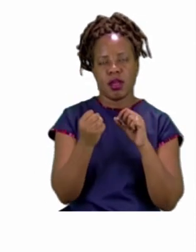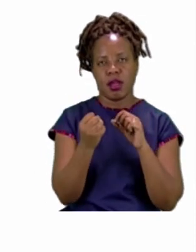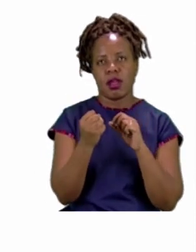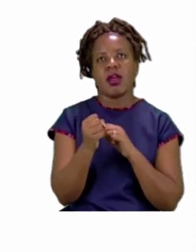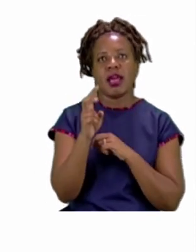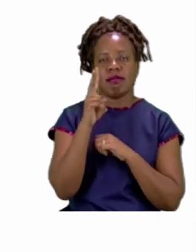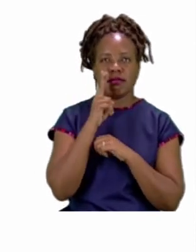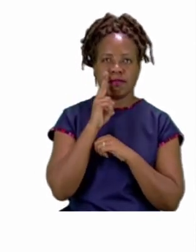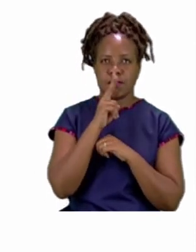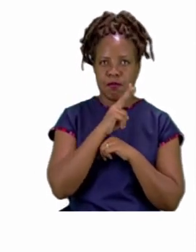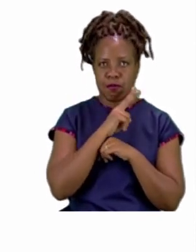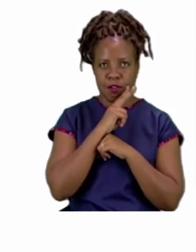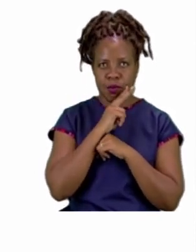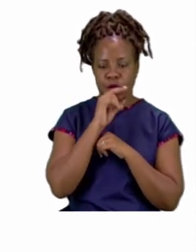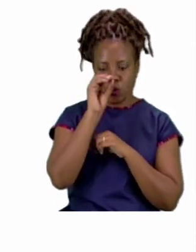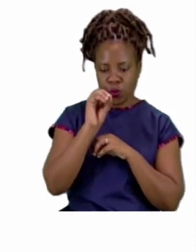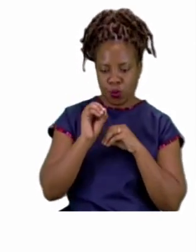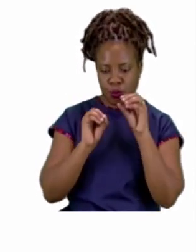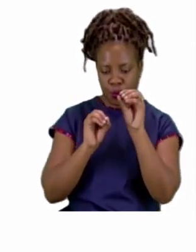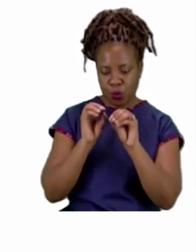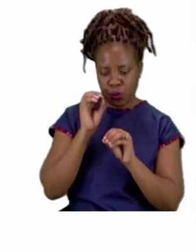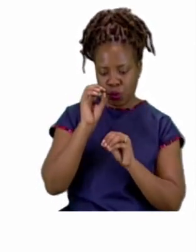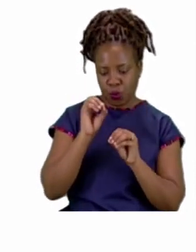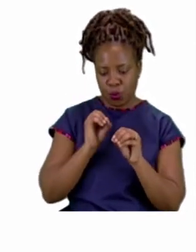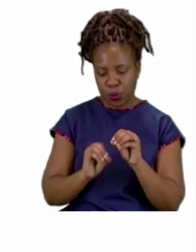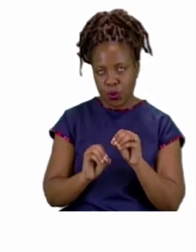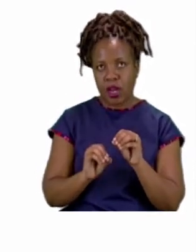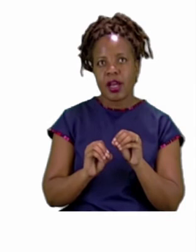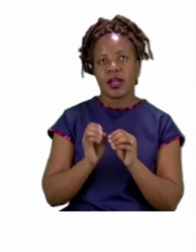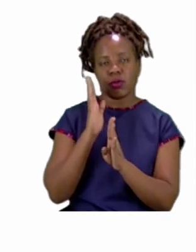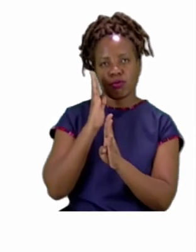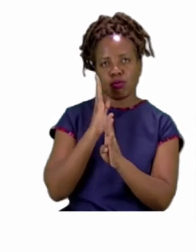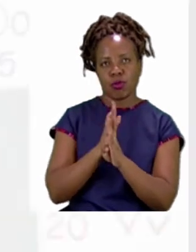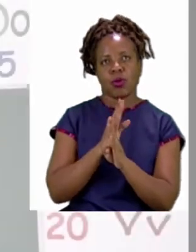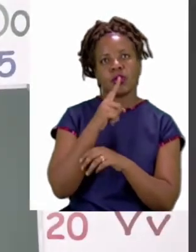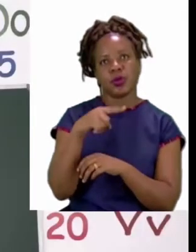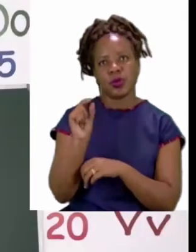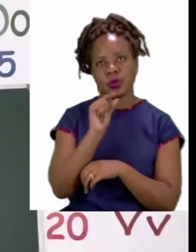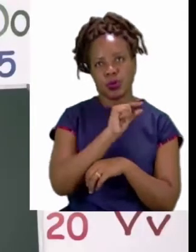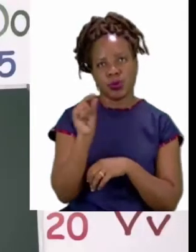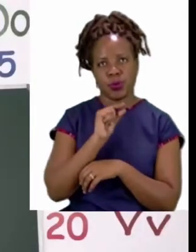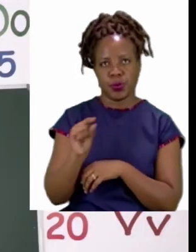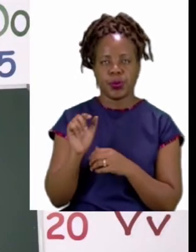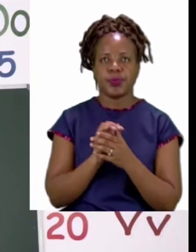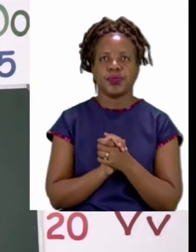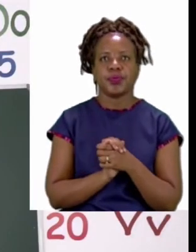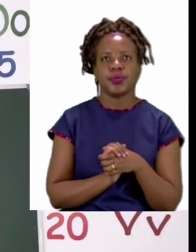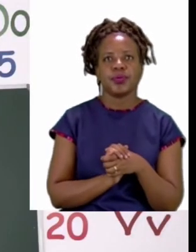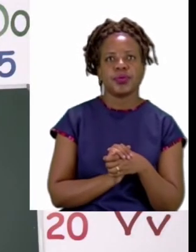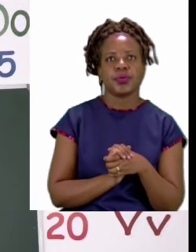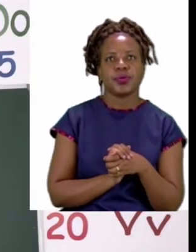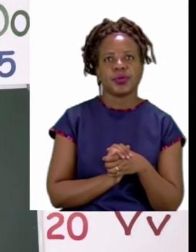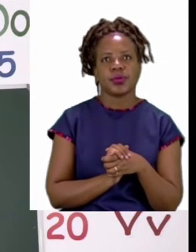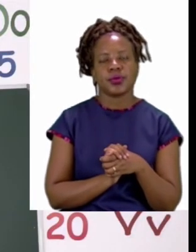before we do that, I would like to talk about the simple present tense. So let's take a look at the board. Now, the simple